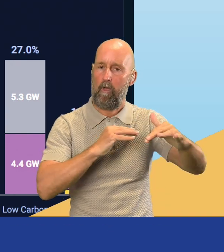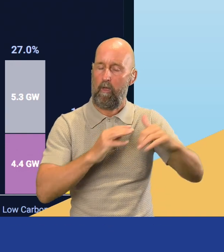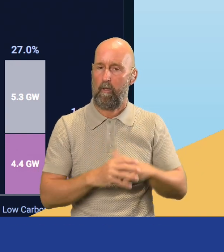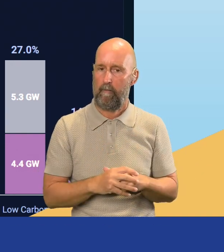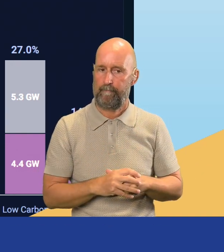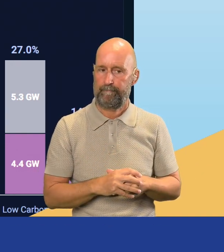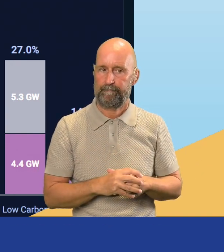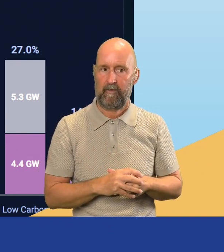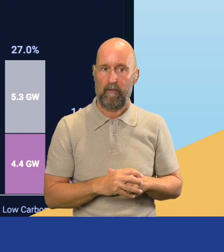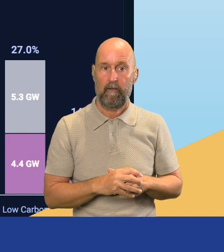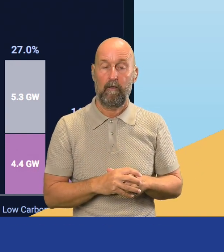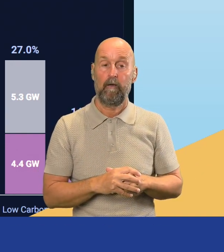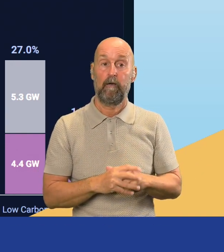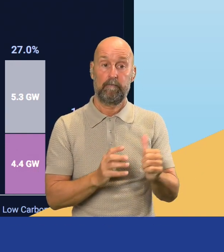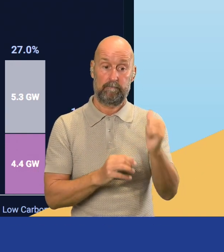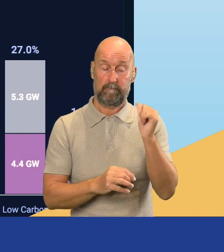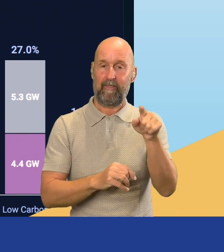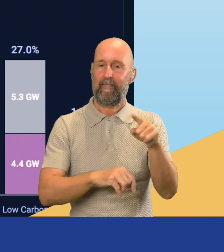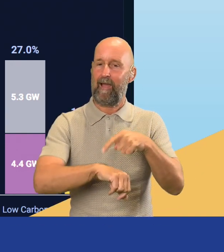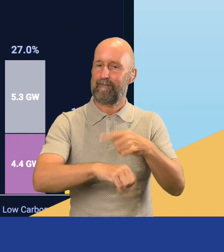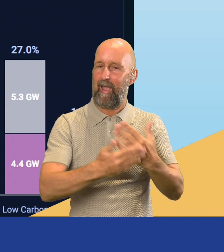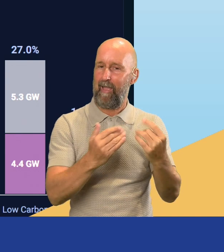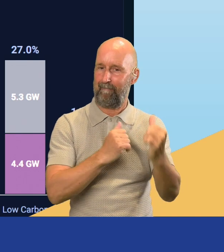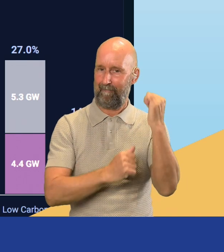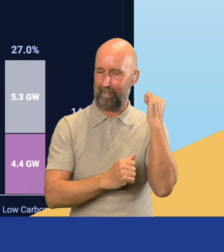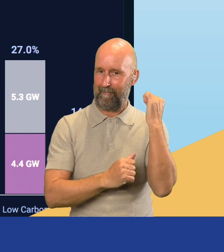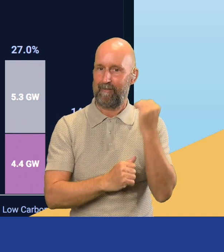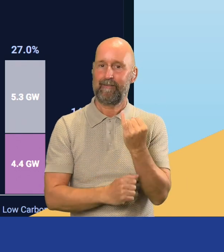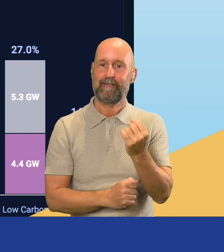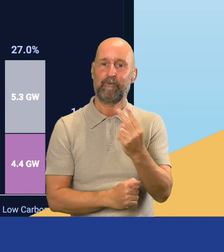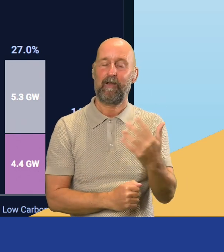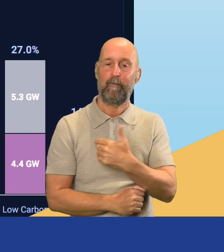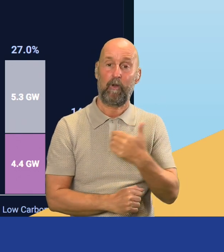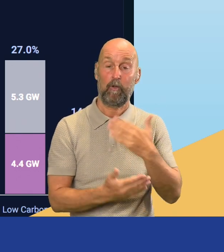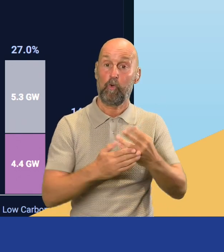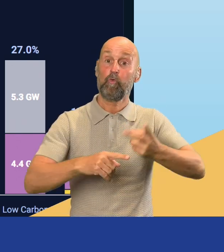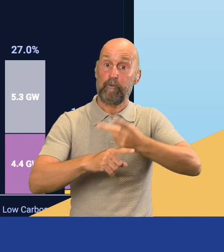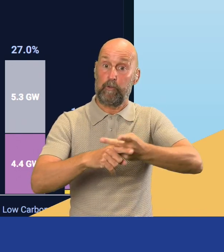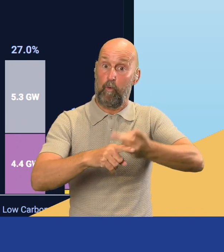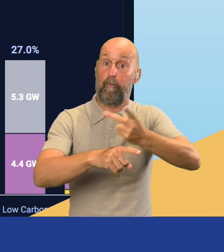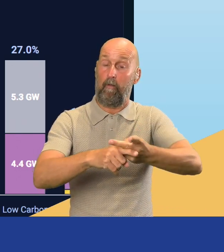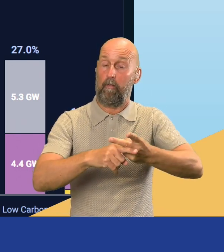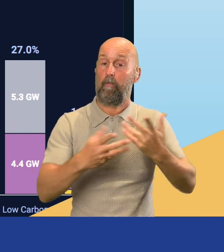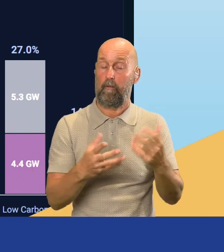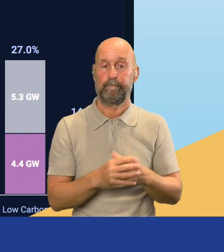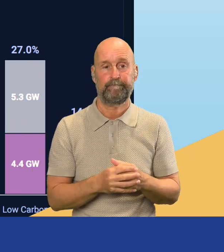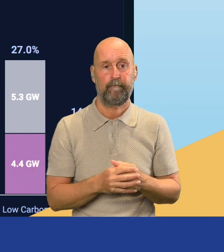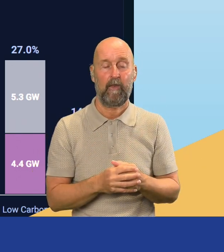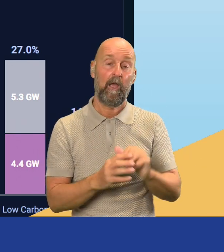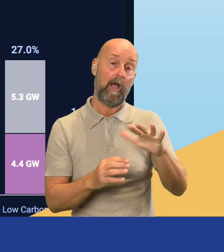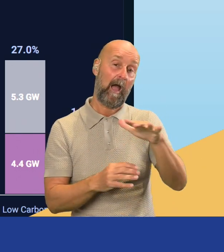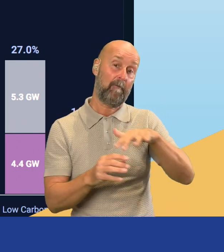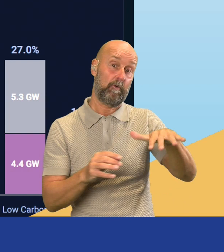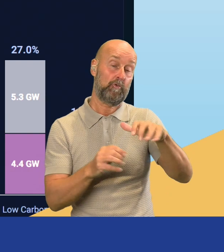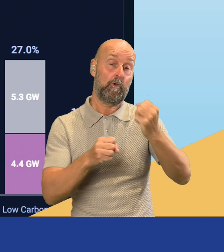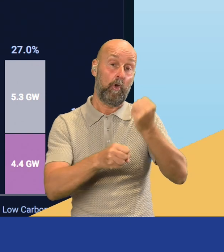supply at 6:25 on this particular day was coming from pure renewables. And actually, the average energy production from the